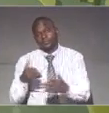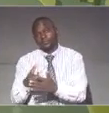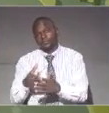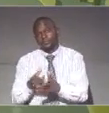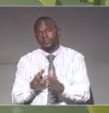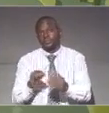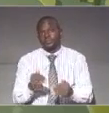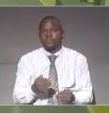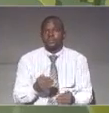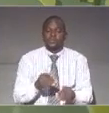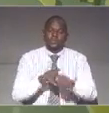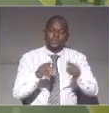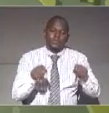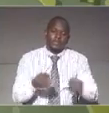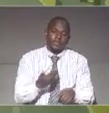by inadequate space.